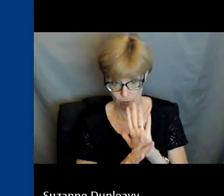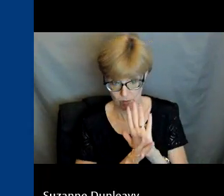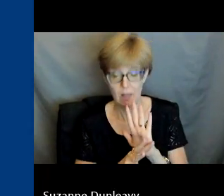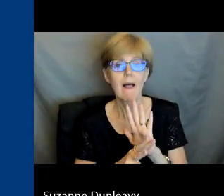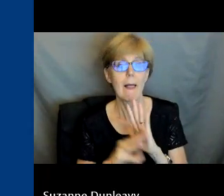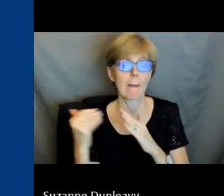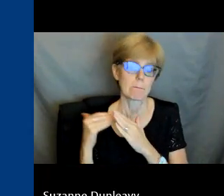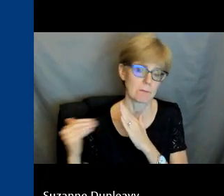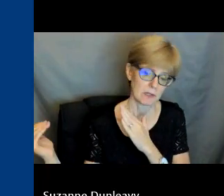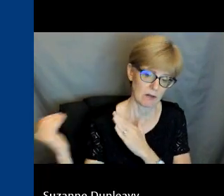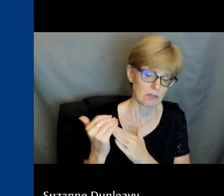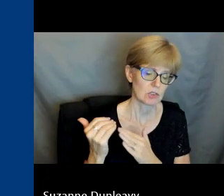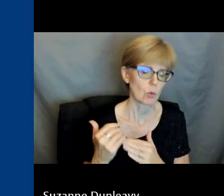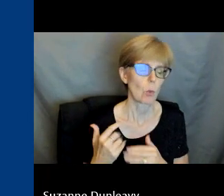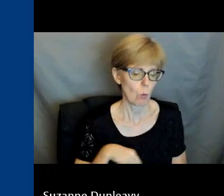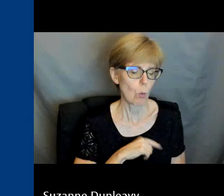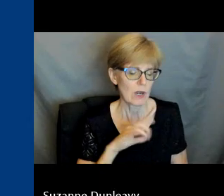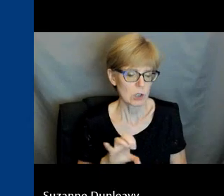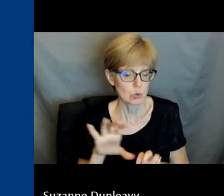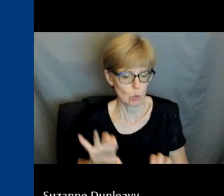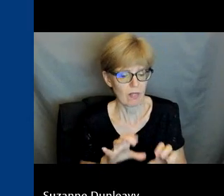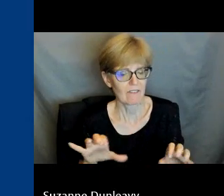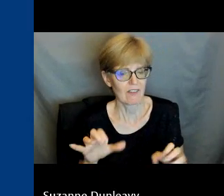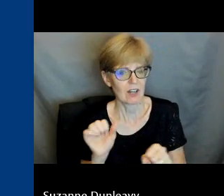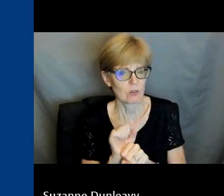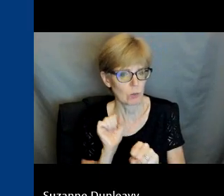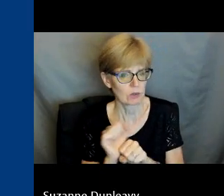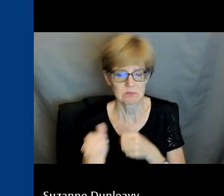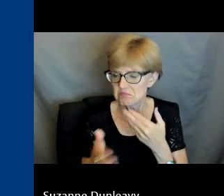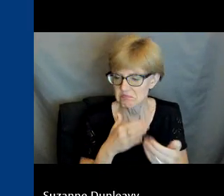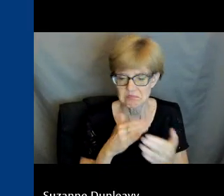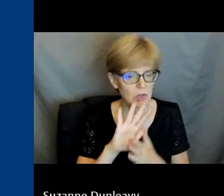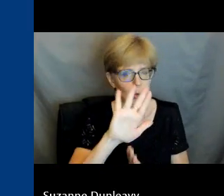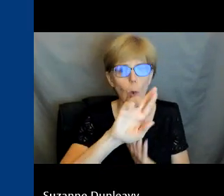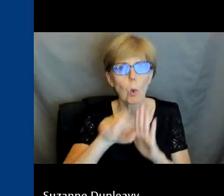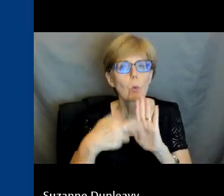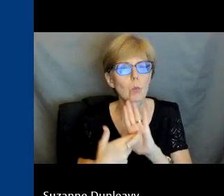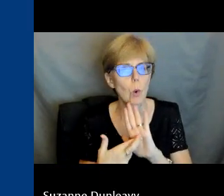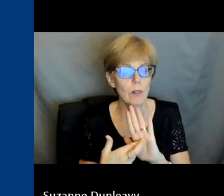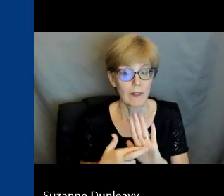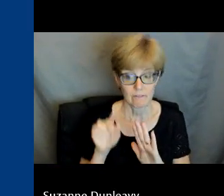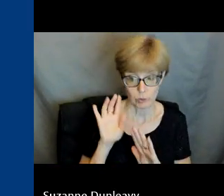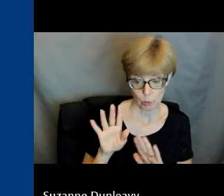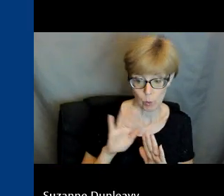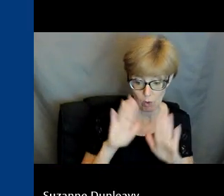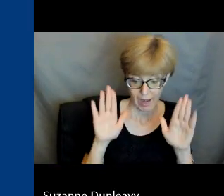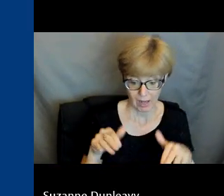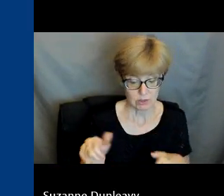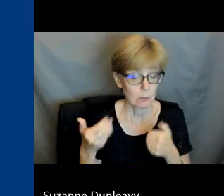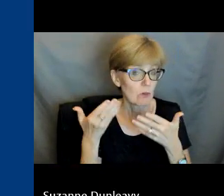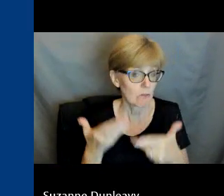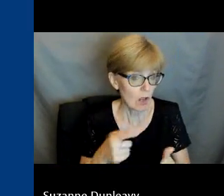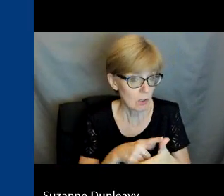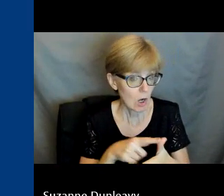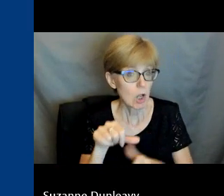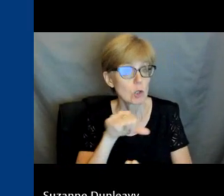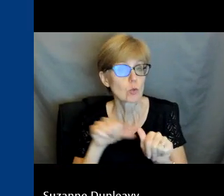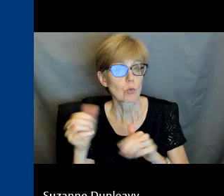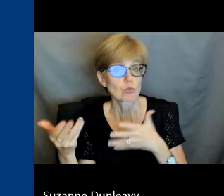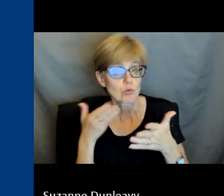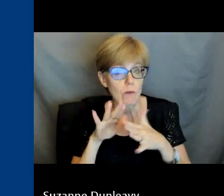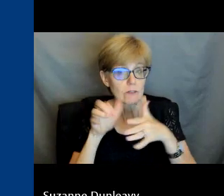that we need to do regardless of what role you have today, whether you're coming as a housing provider, a social service